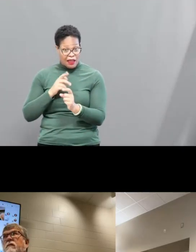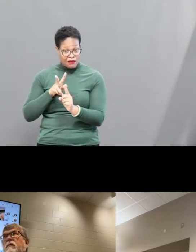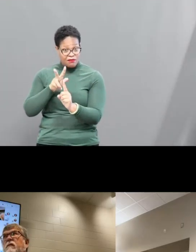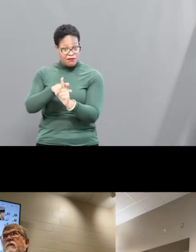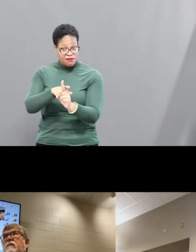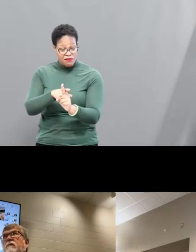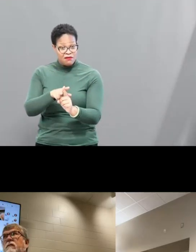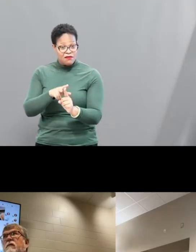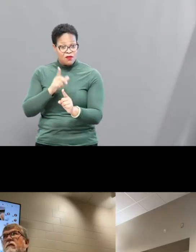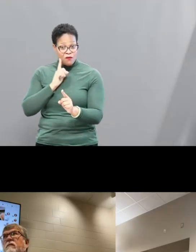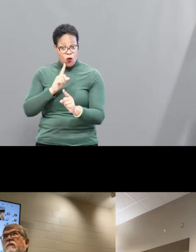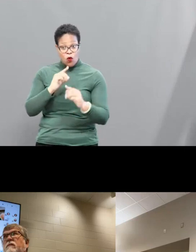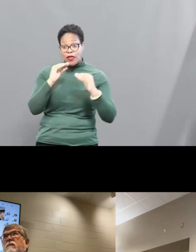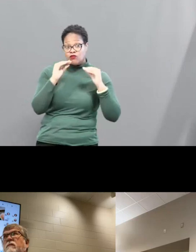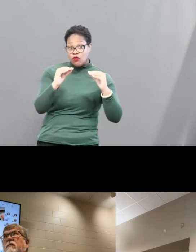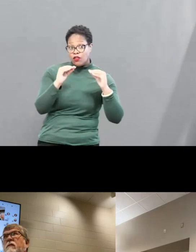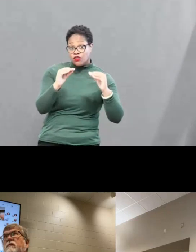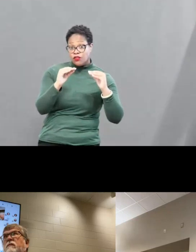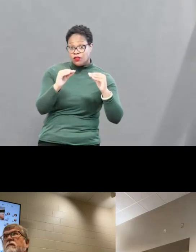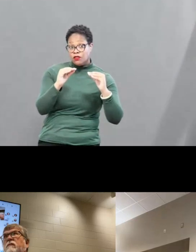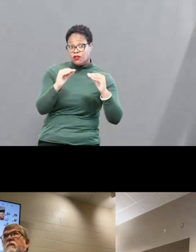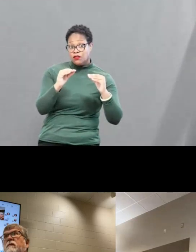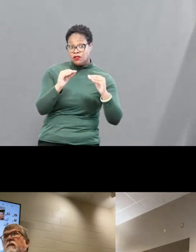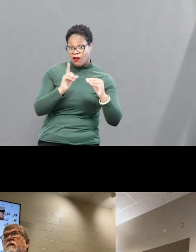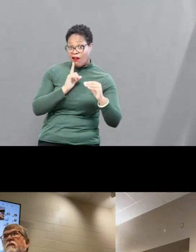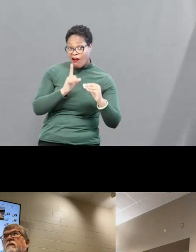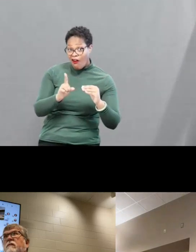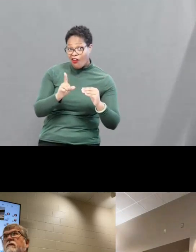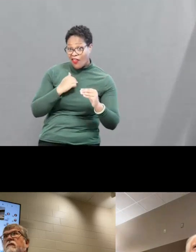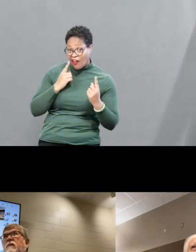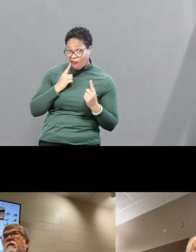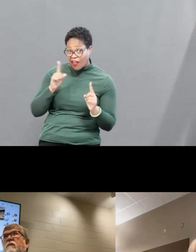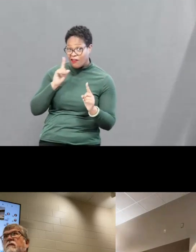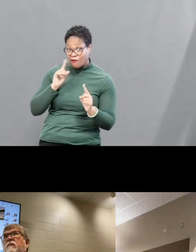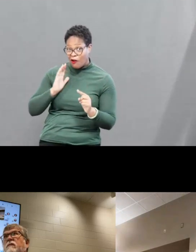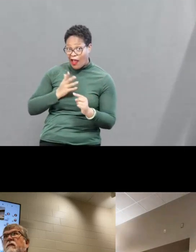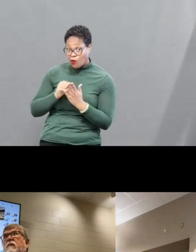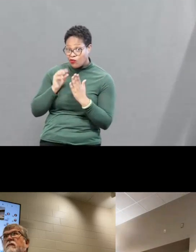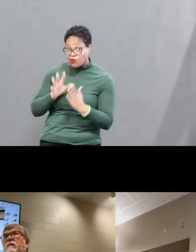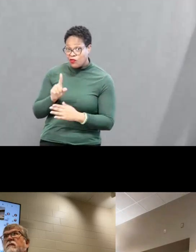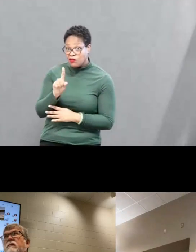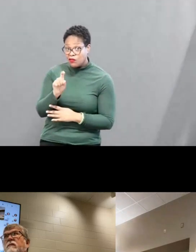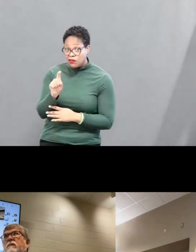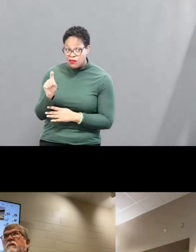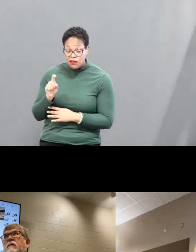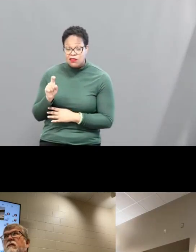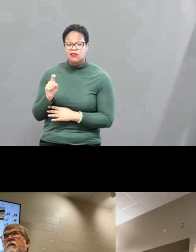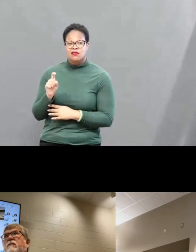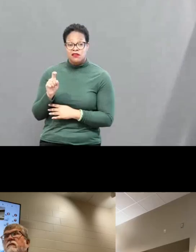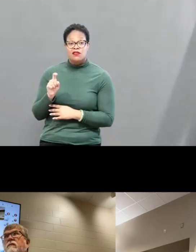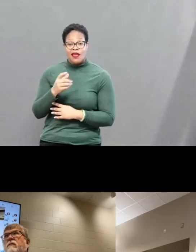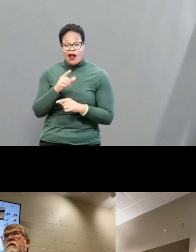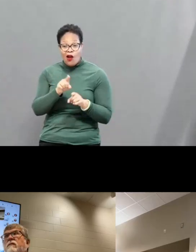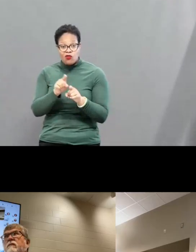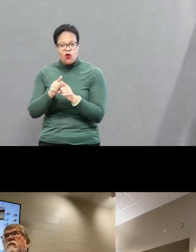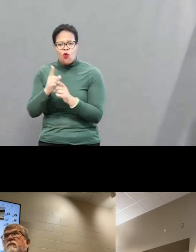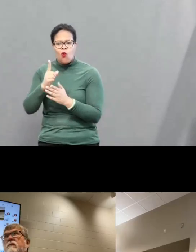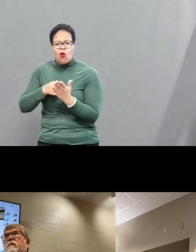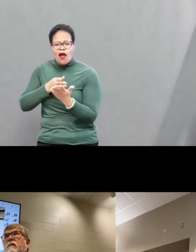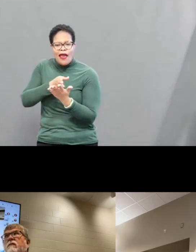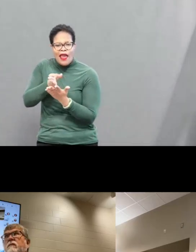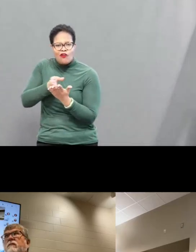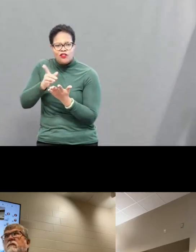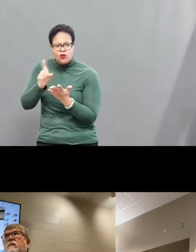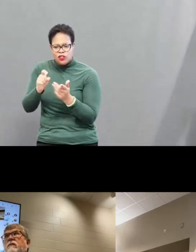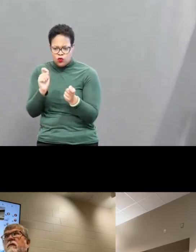place and for our instruction, are they being effective for our students? And what areas do